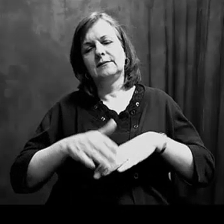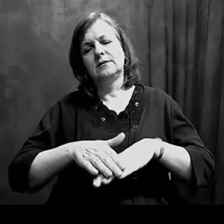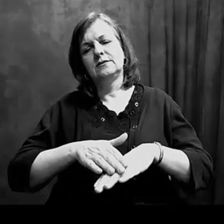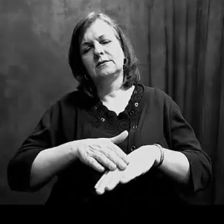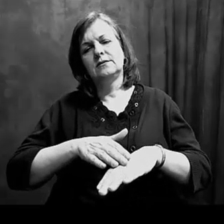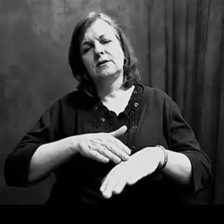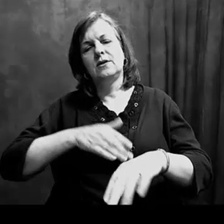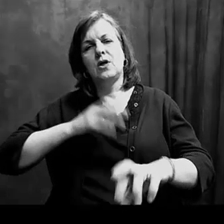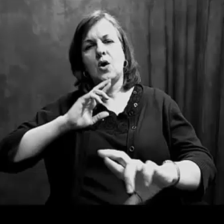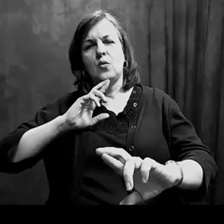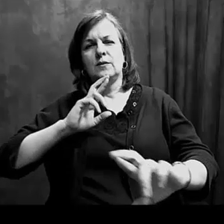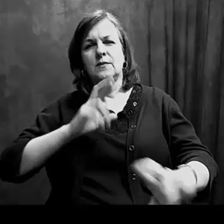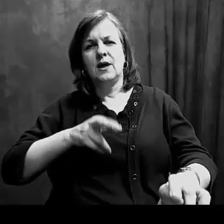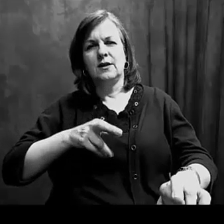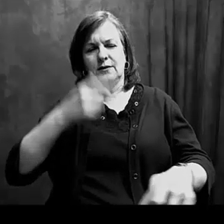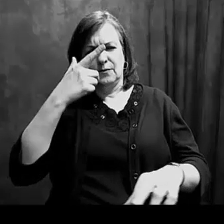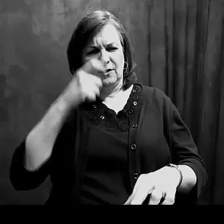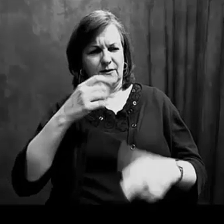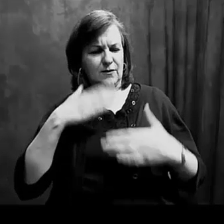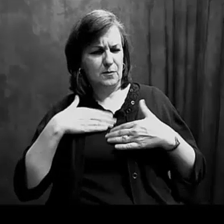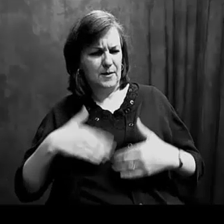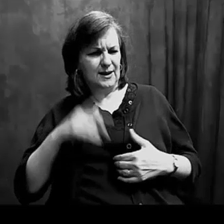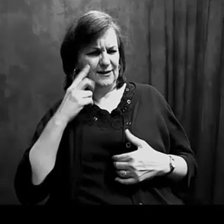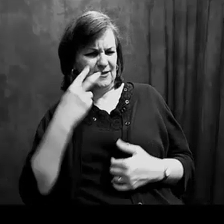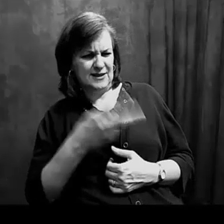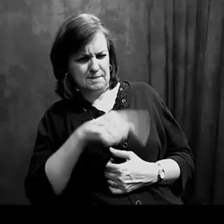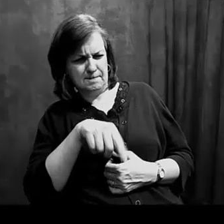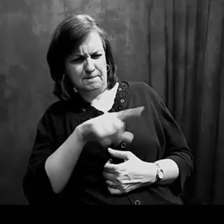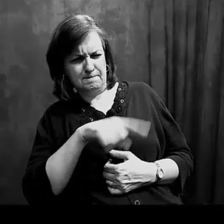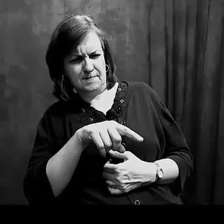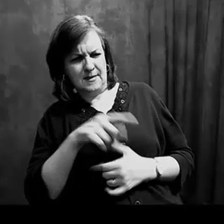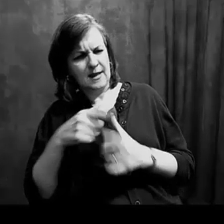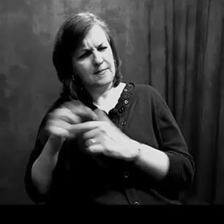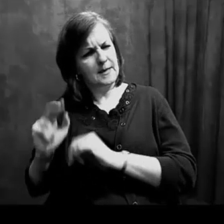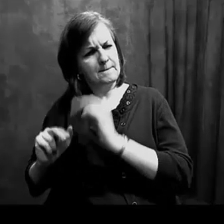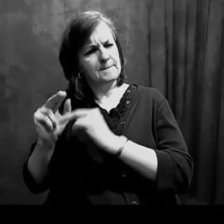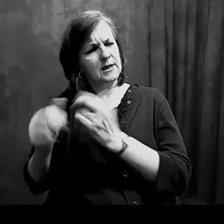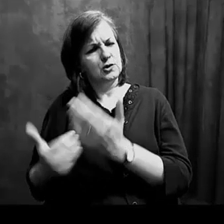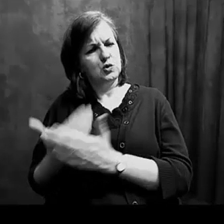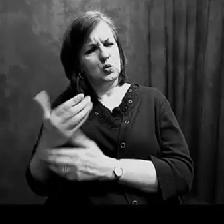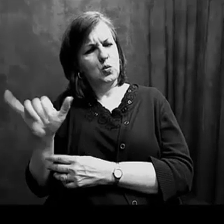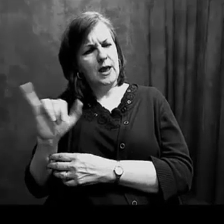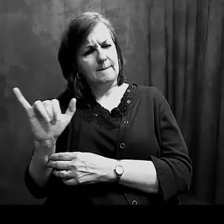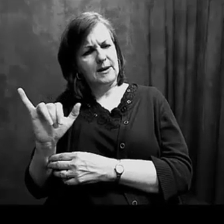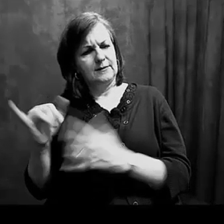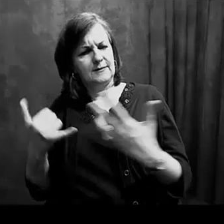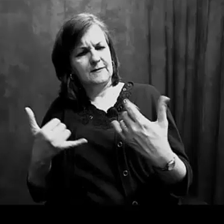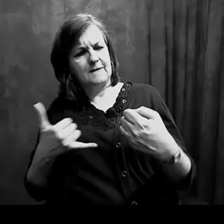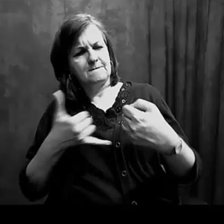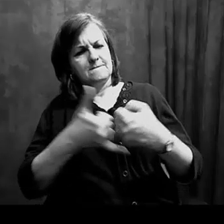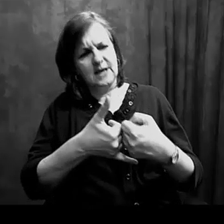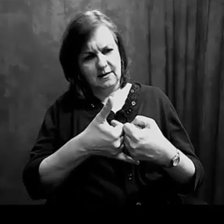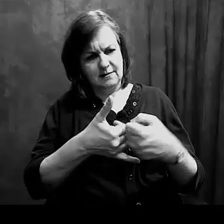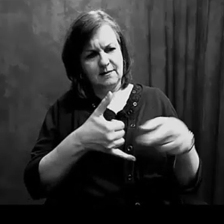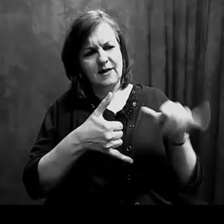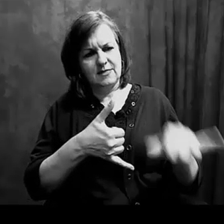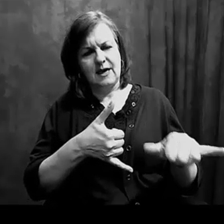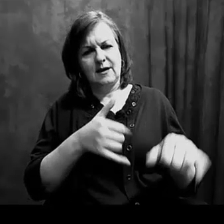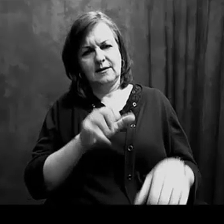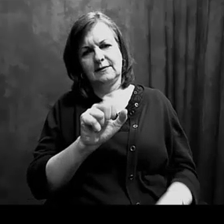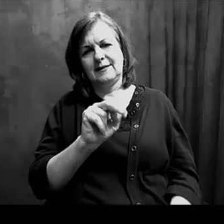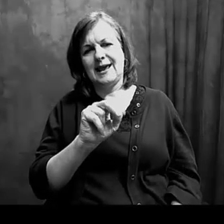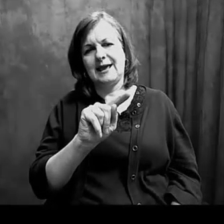response because you have to build new antibodies that fit that